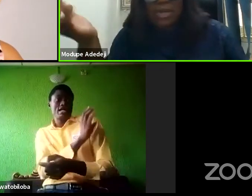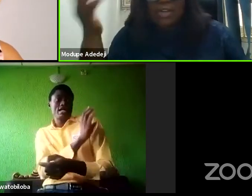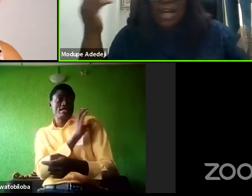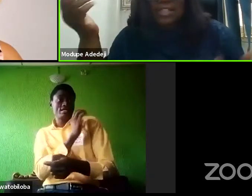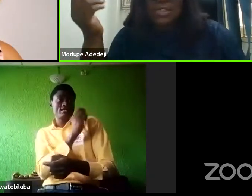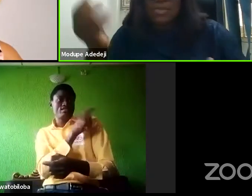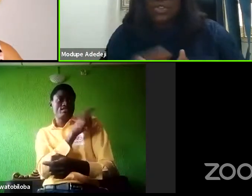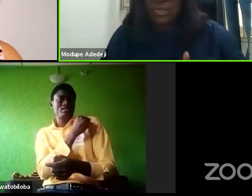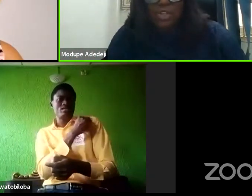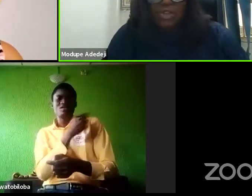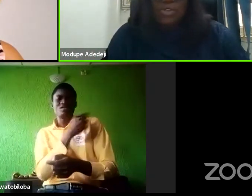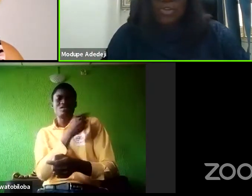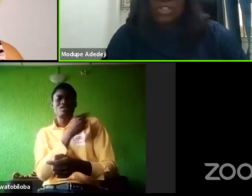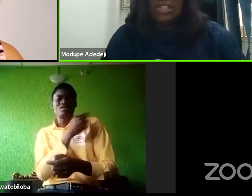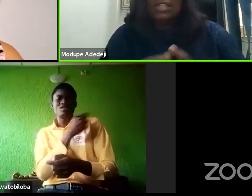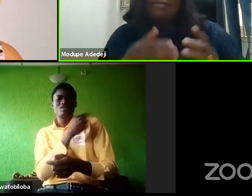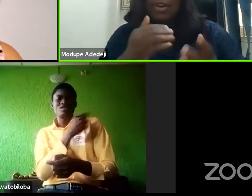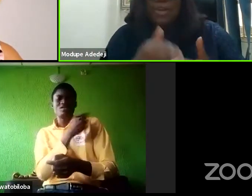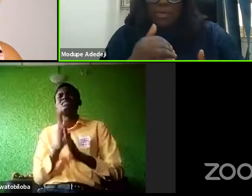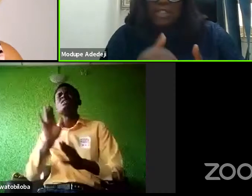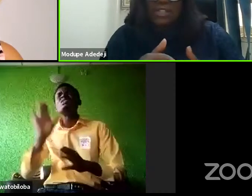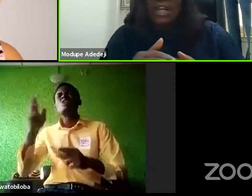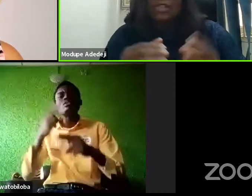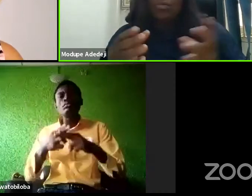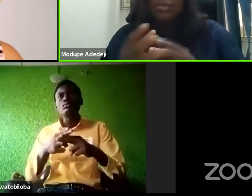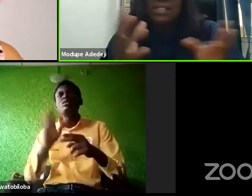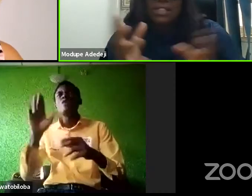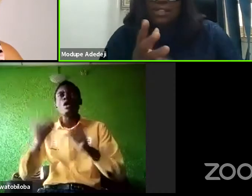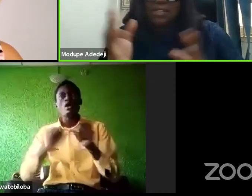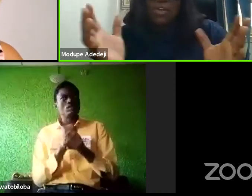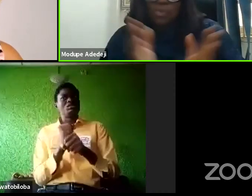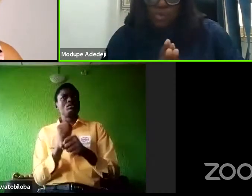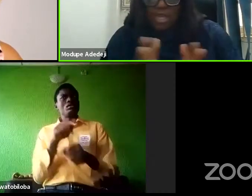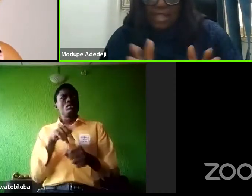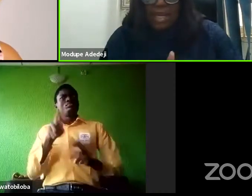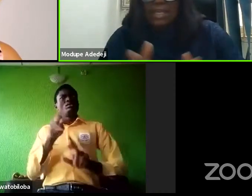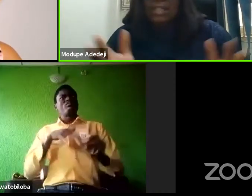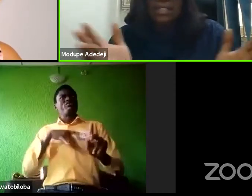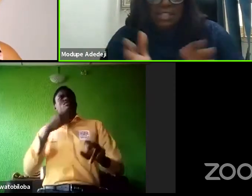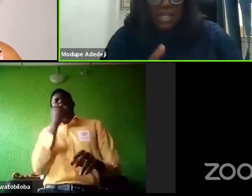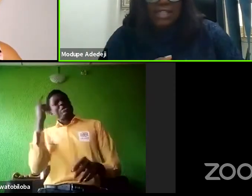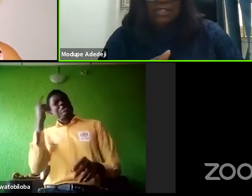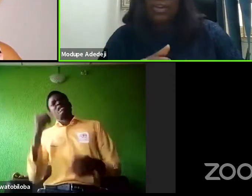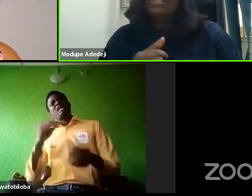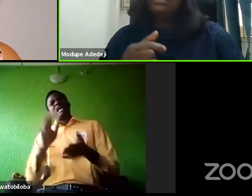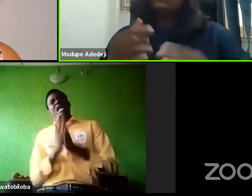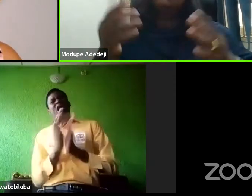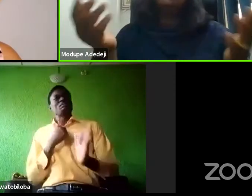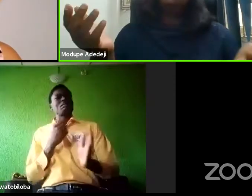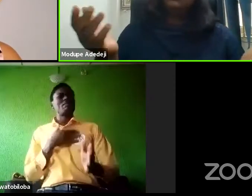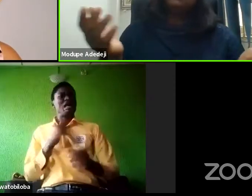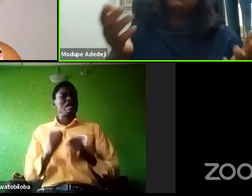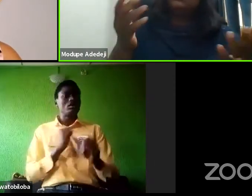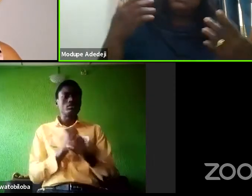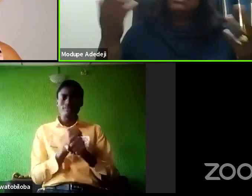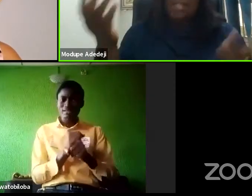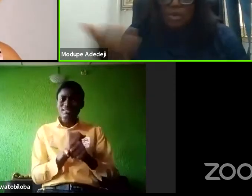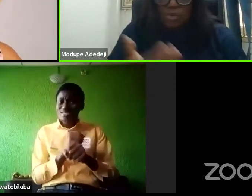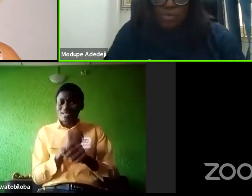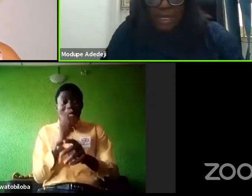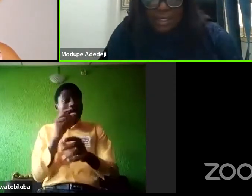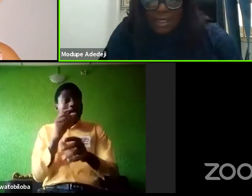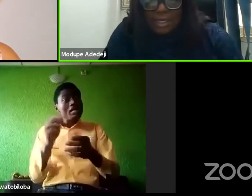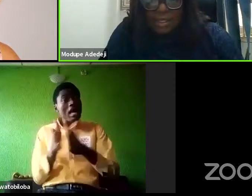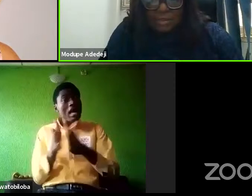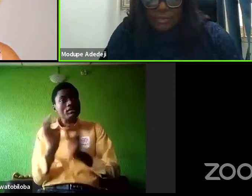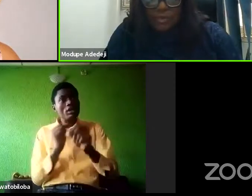why are you asking me questions? So those things are very important in order to place things together in the age. For instance, I'm saying that in